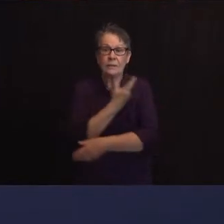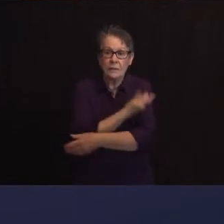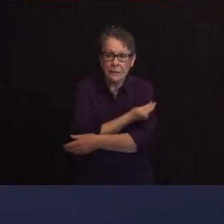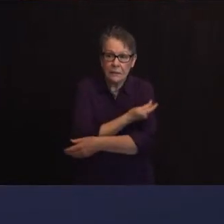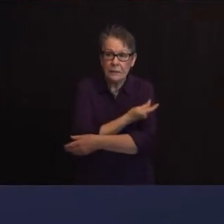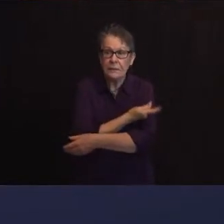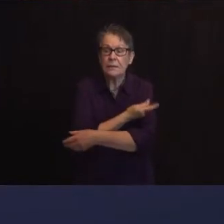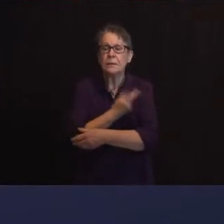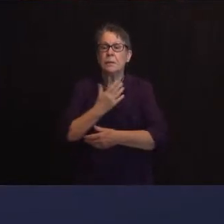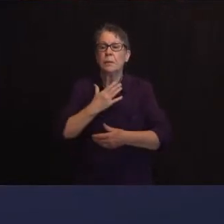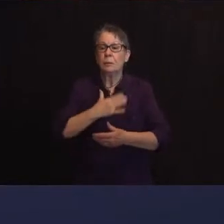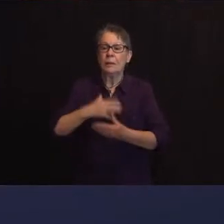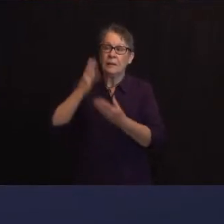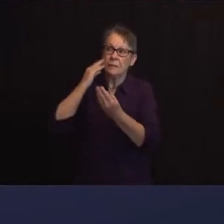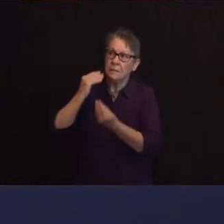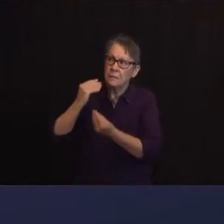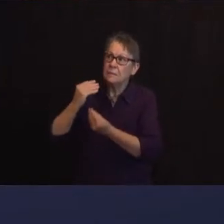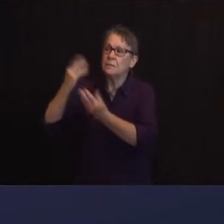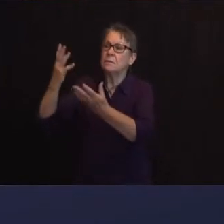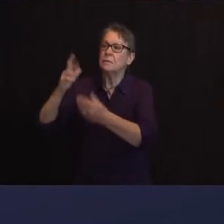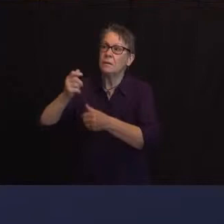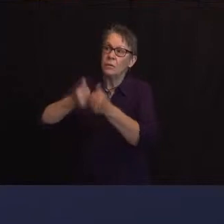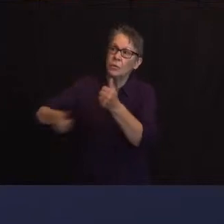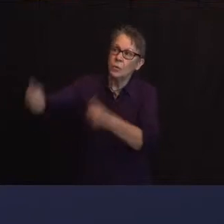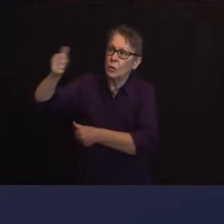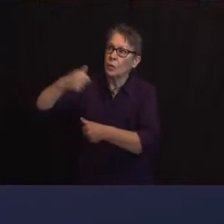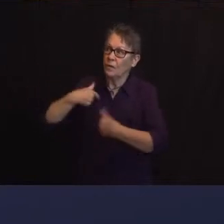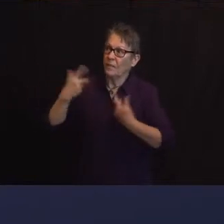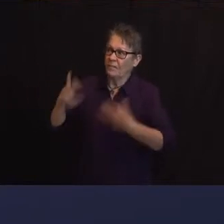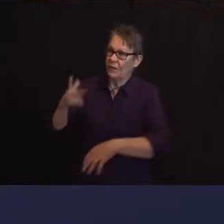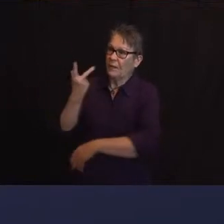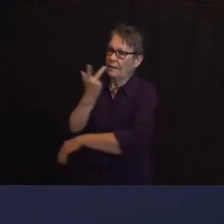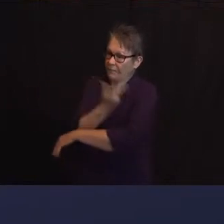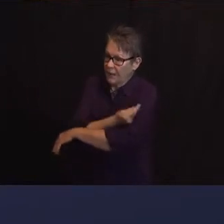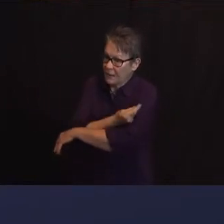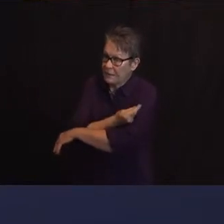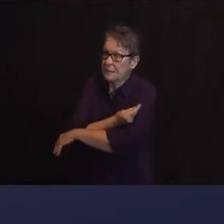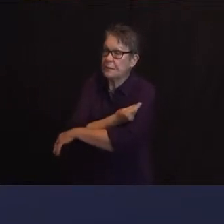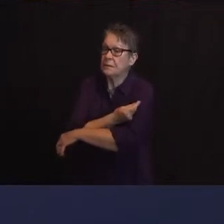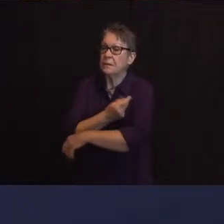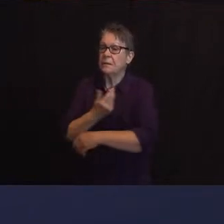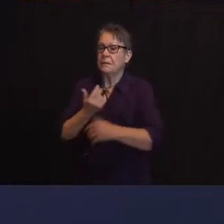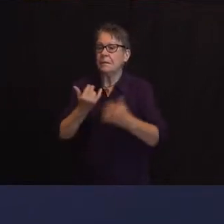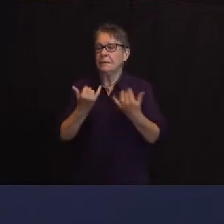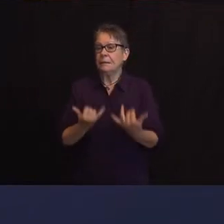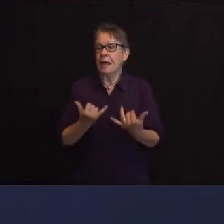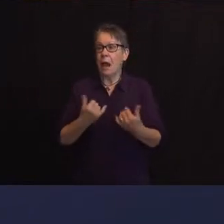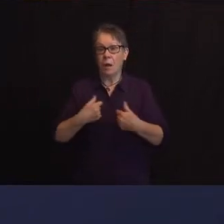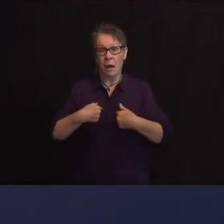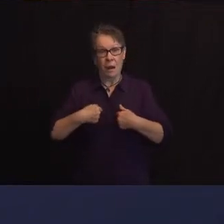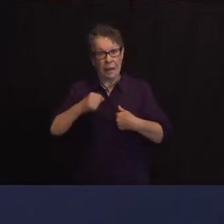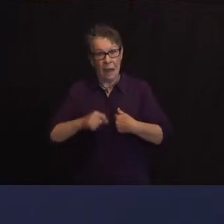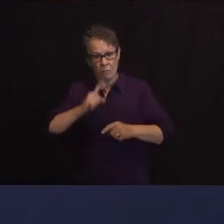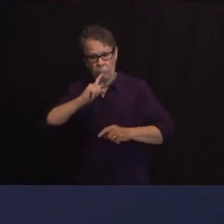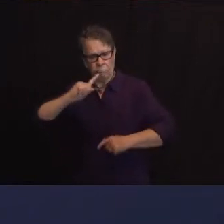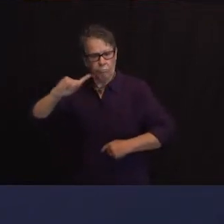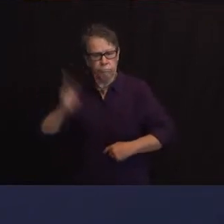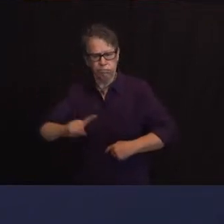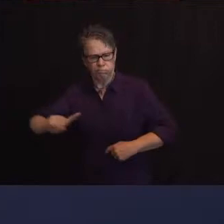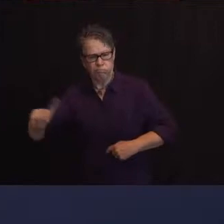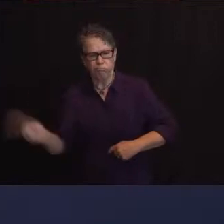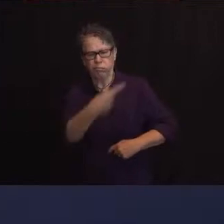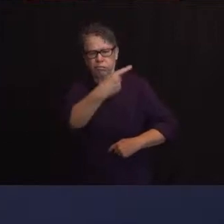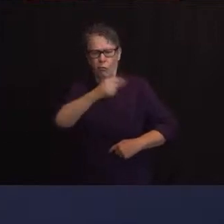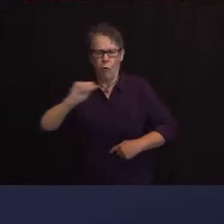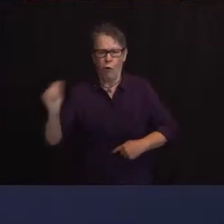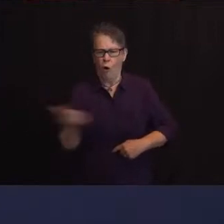not have the ability to unilaterally mandate that that troopers get vaccinated, although it's my hope that they